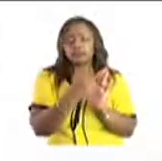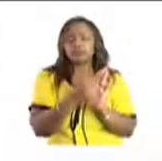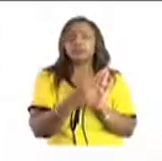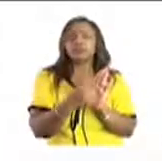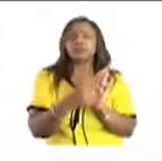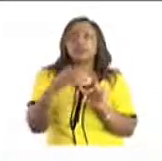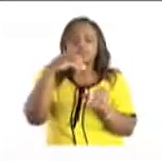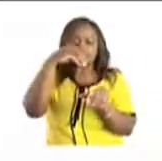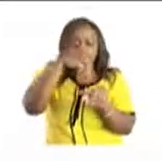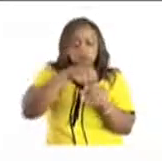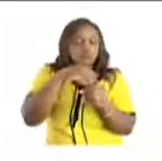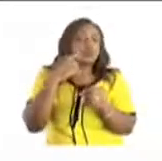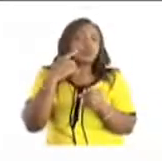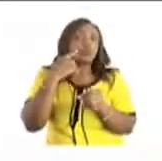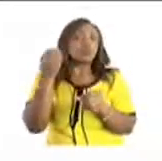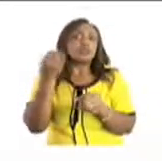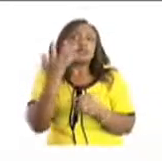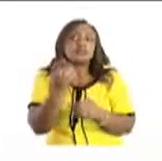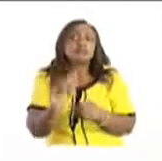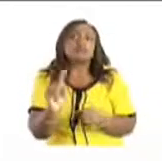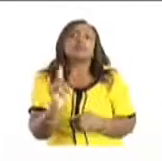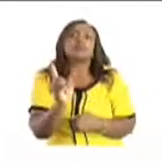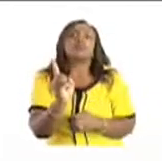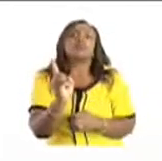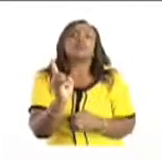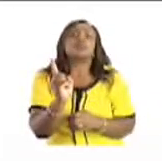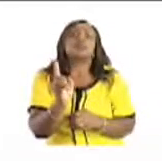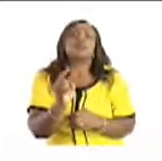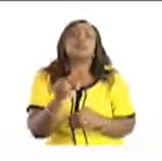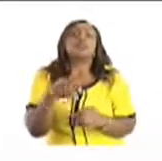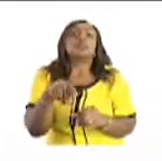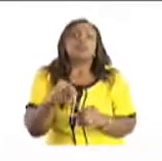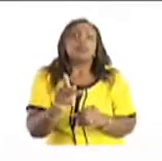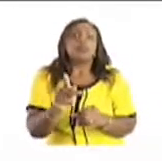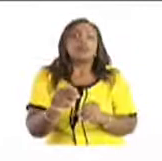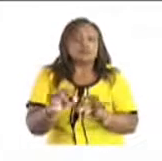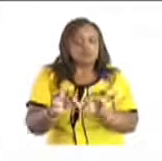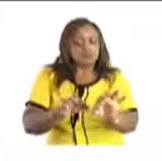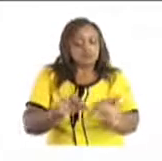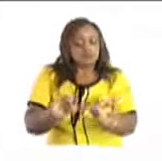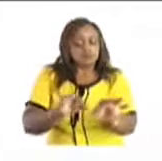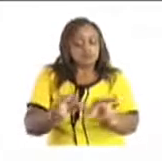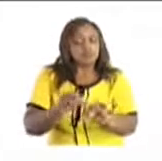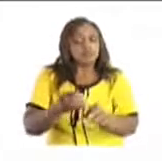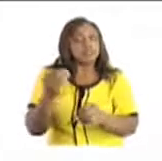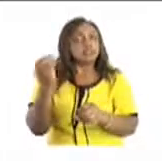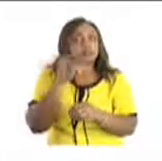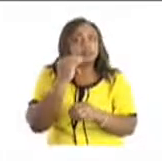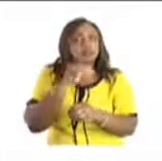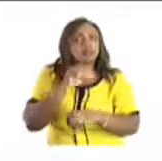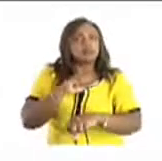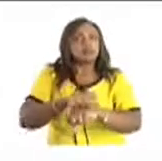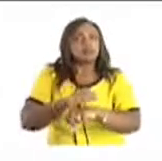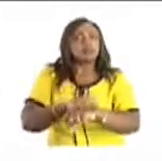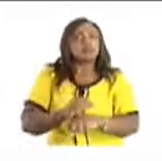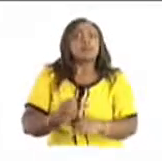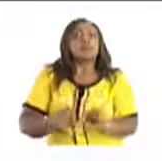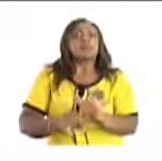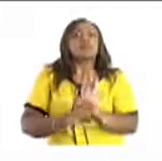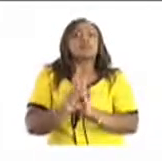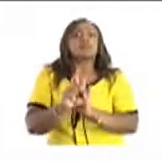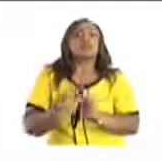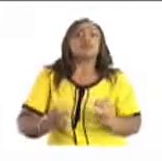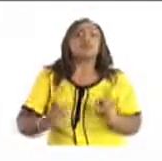of healthy snack and also to explain how healthy eating habits can improve our person's